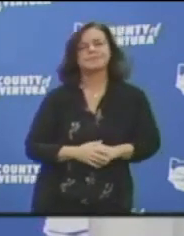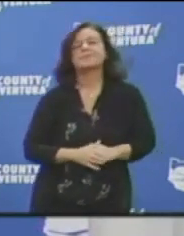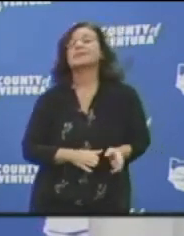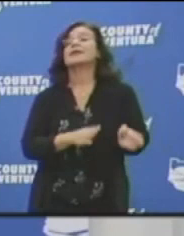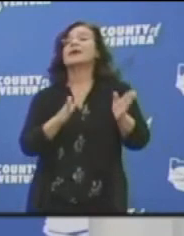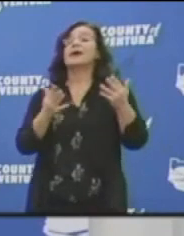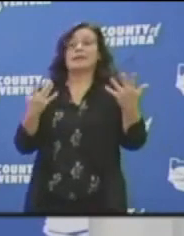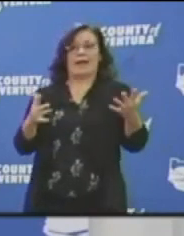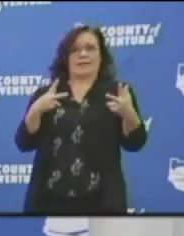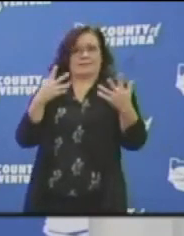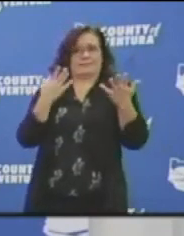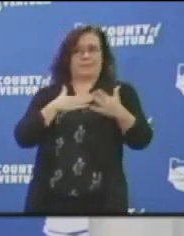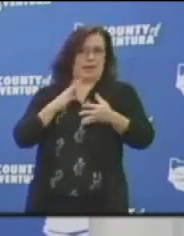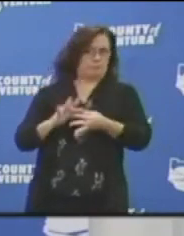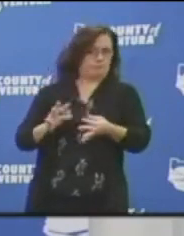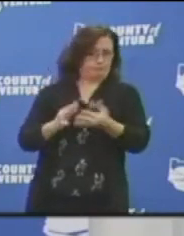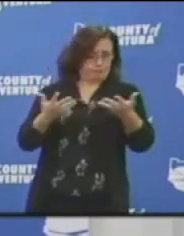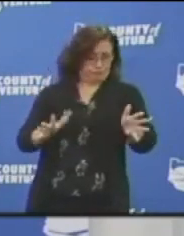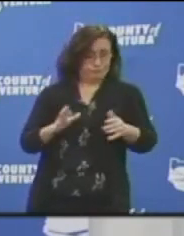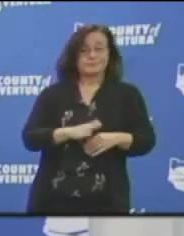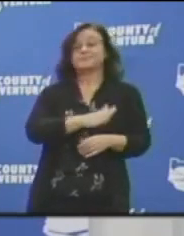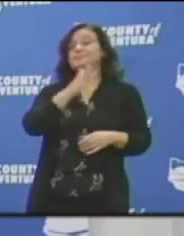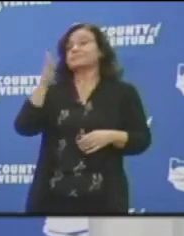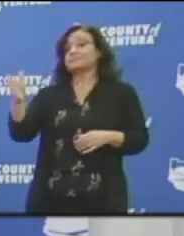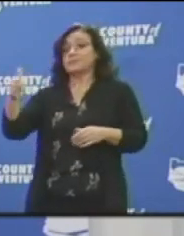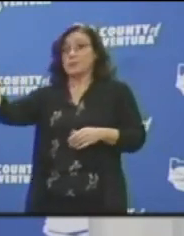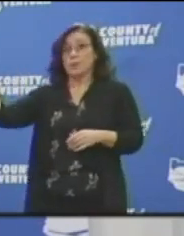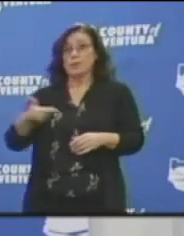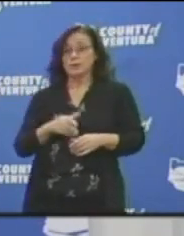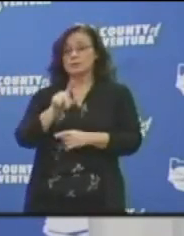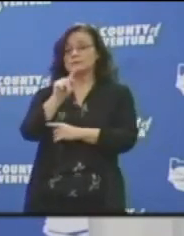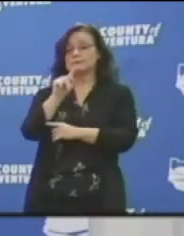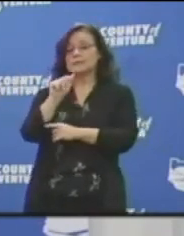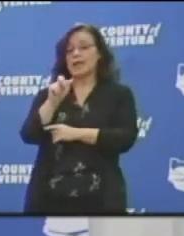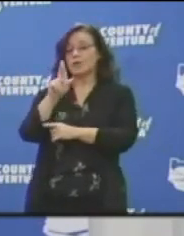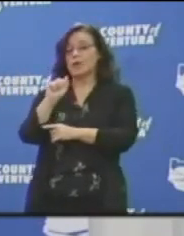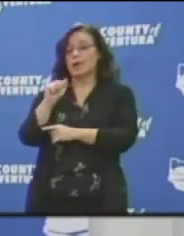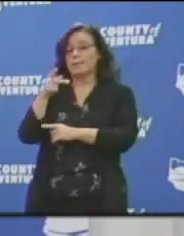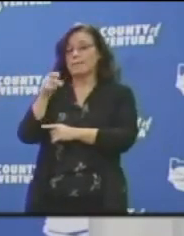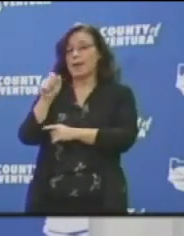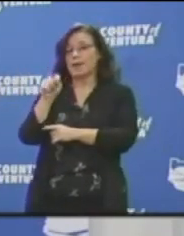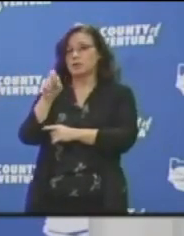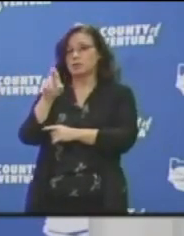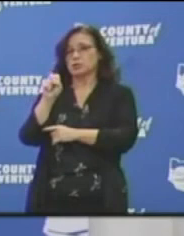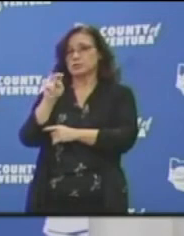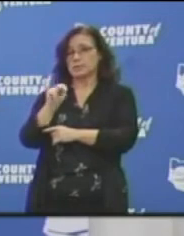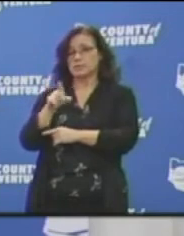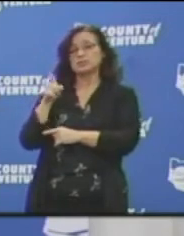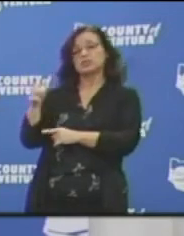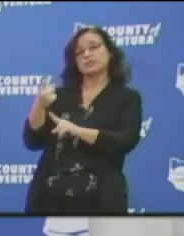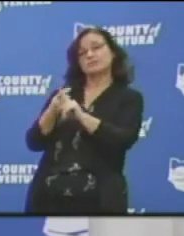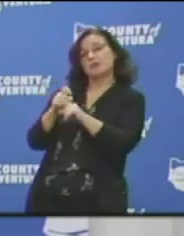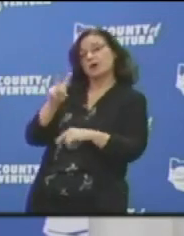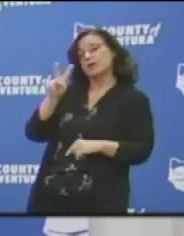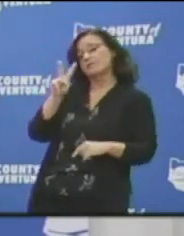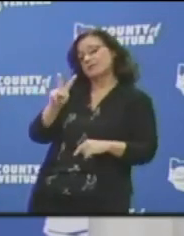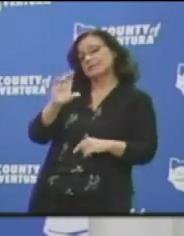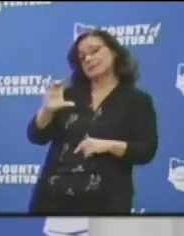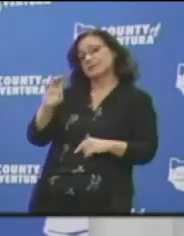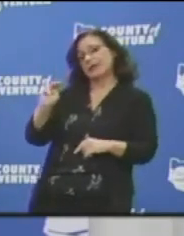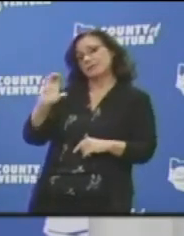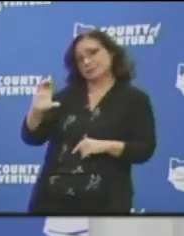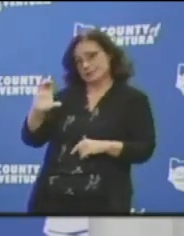the emergency medicine and critical care physician from Ventura County Medical Center, ICU co-director as